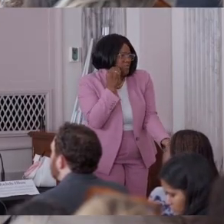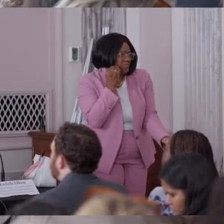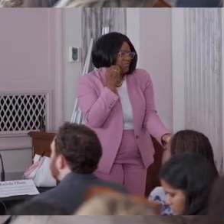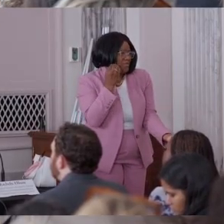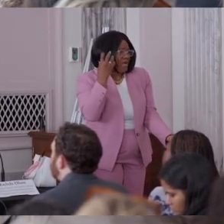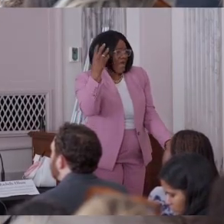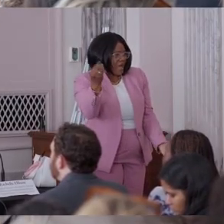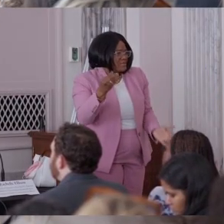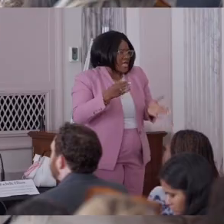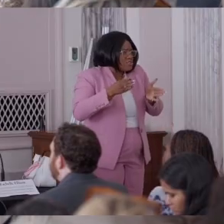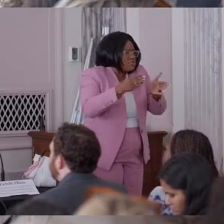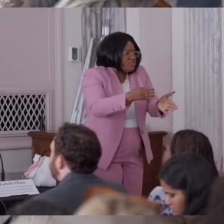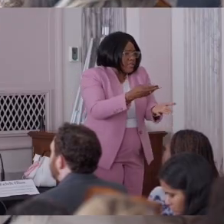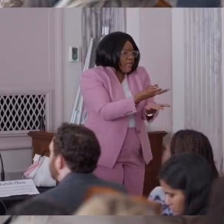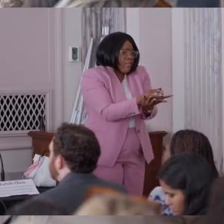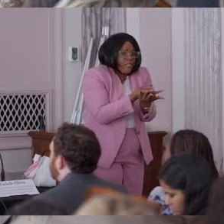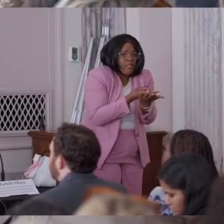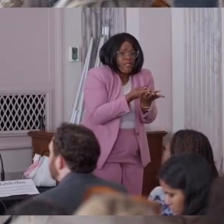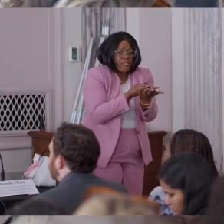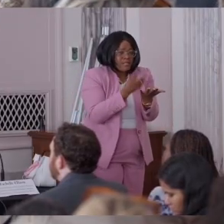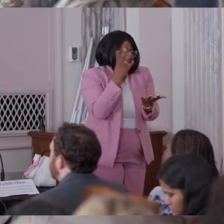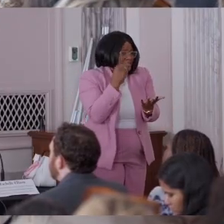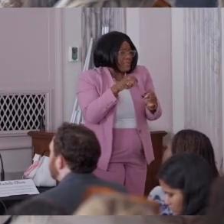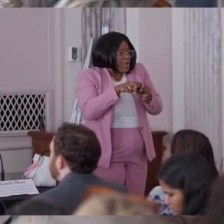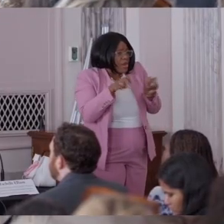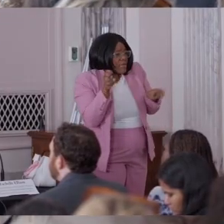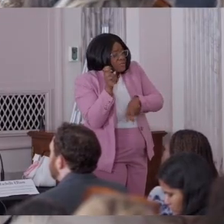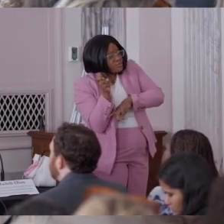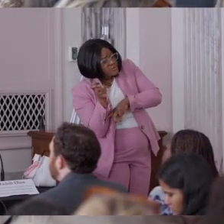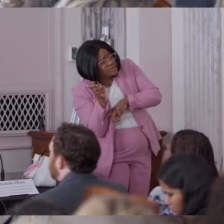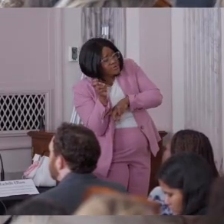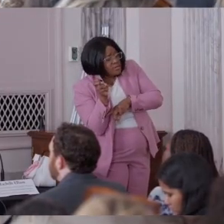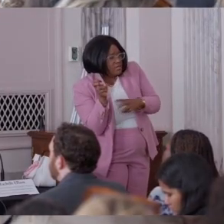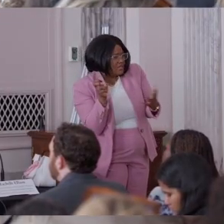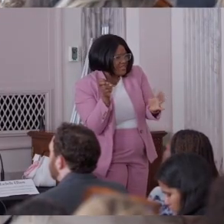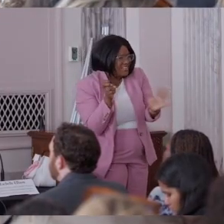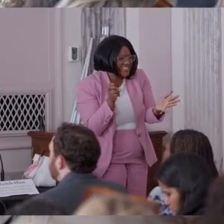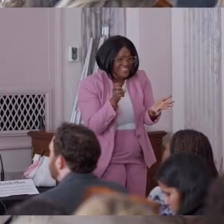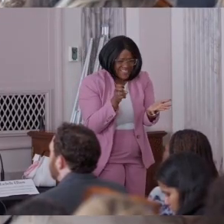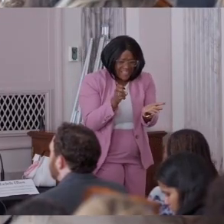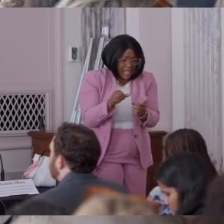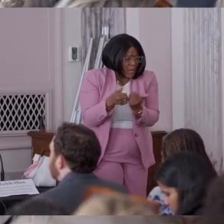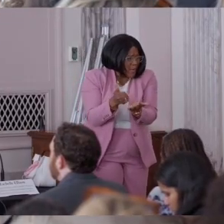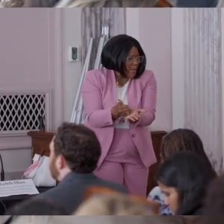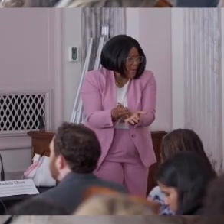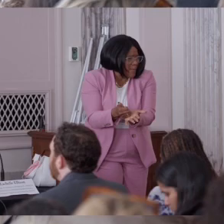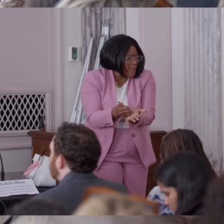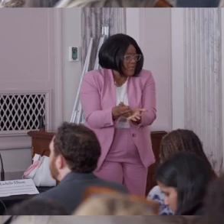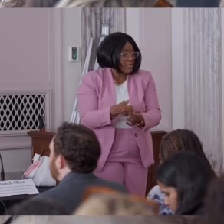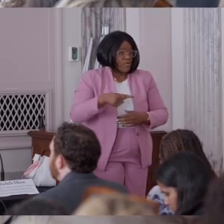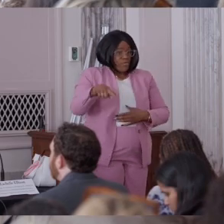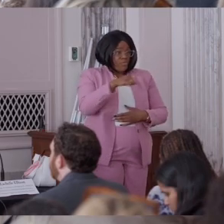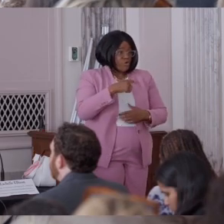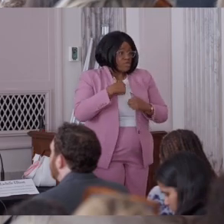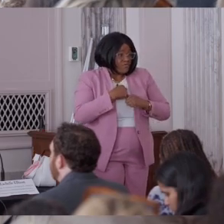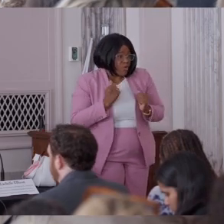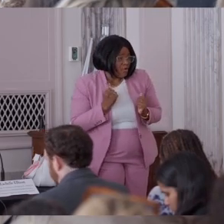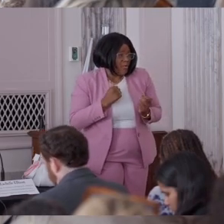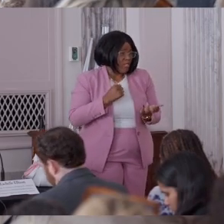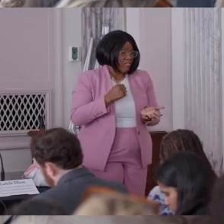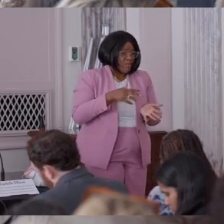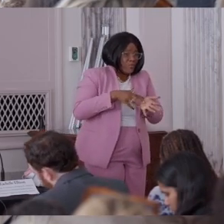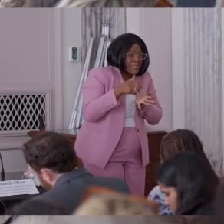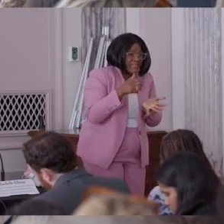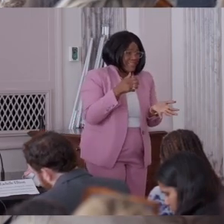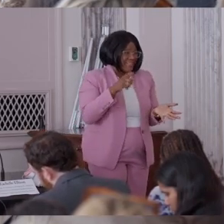outside on the ground or sleeping on a bench. So very simple idea to get those who were the most vulnerable